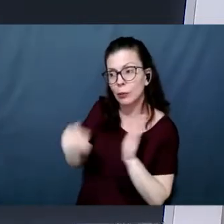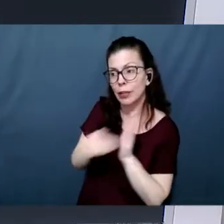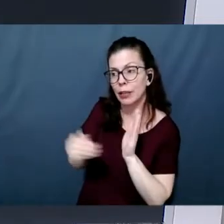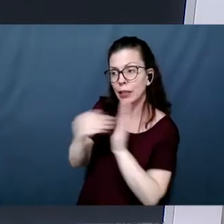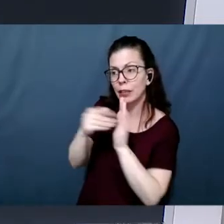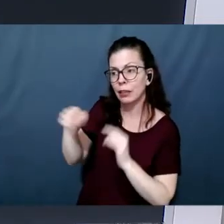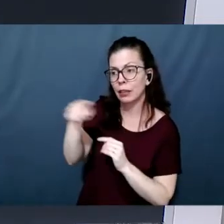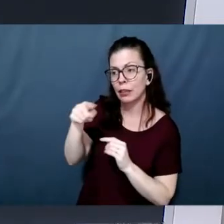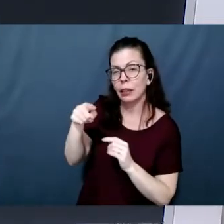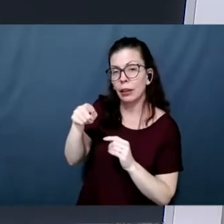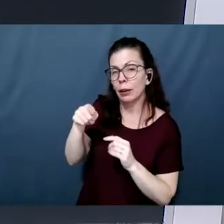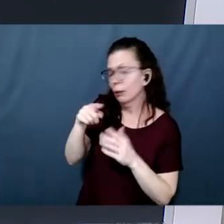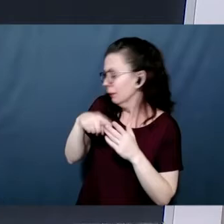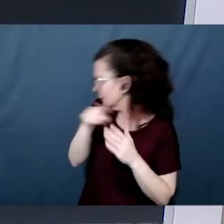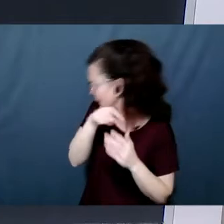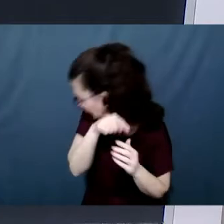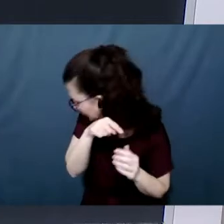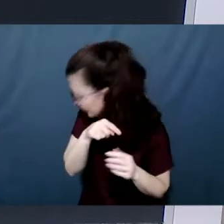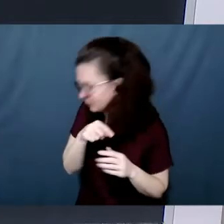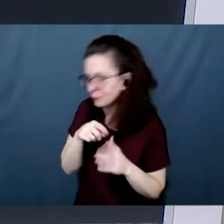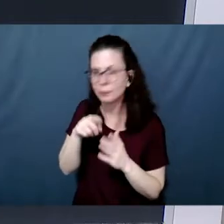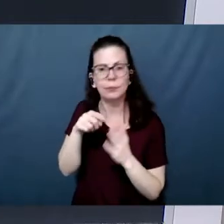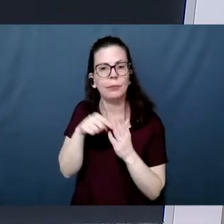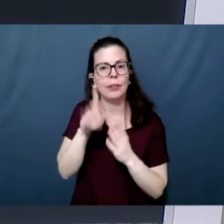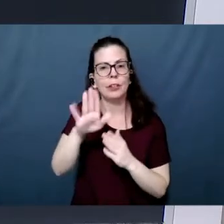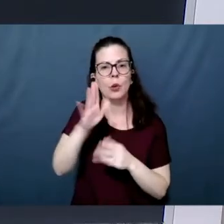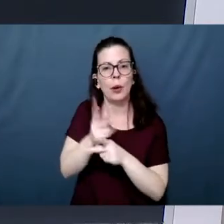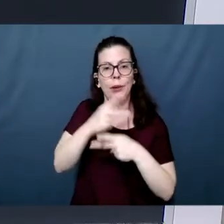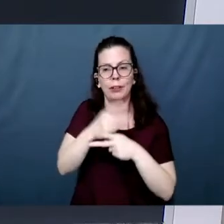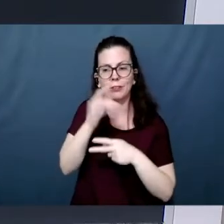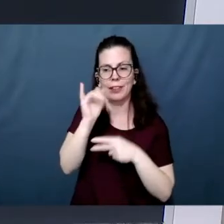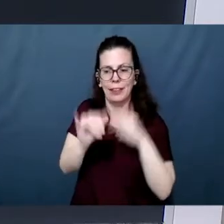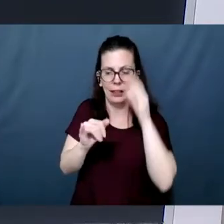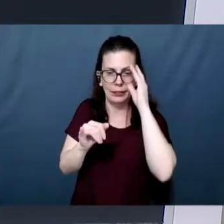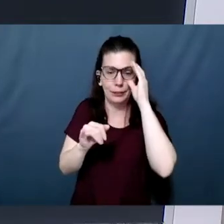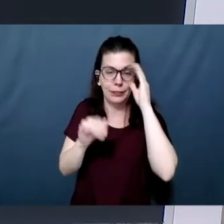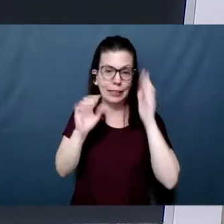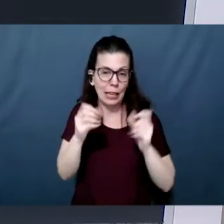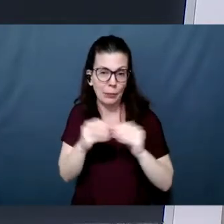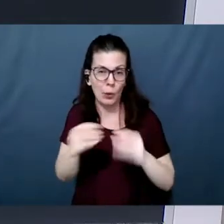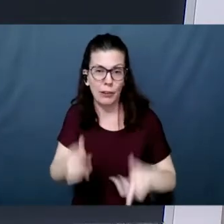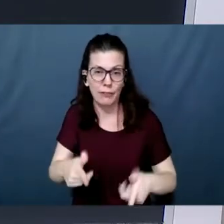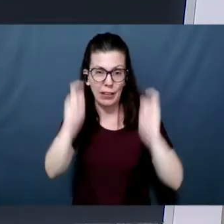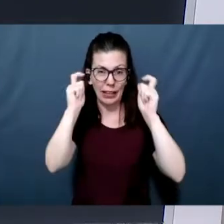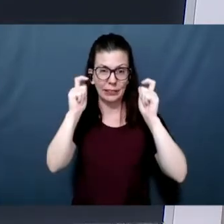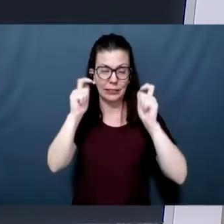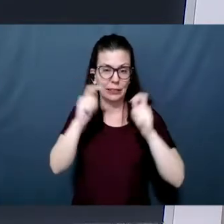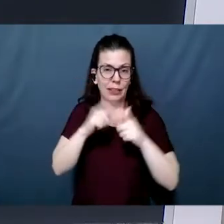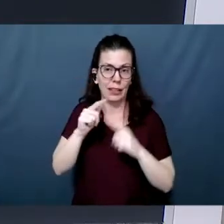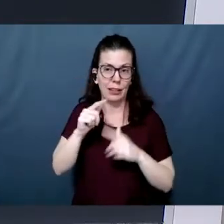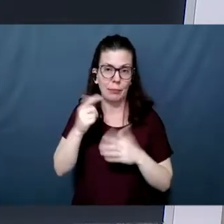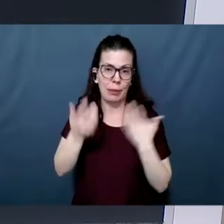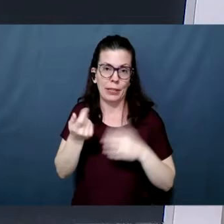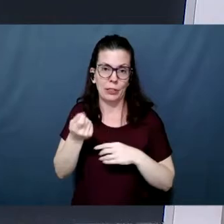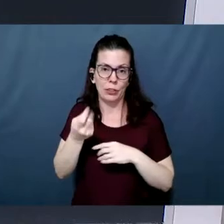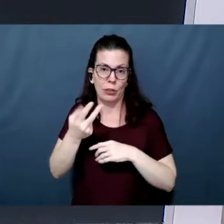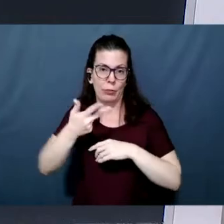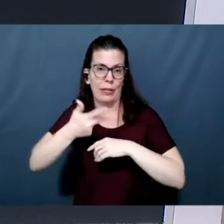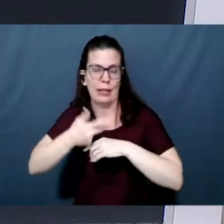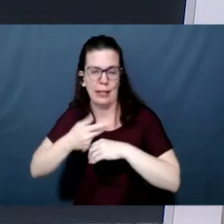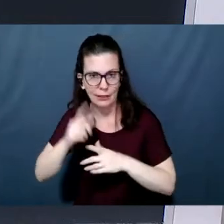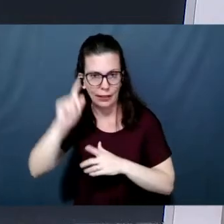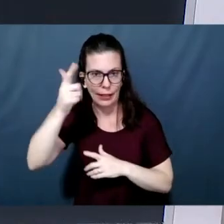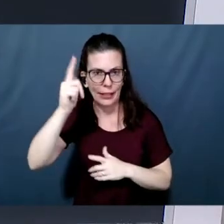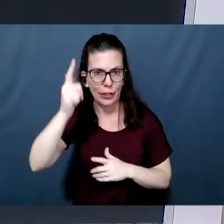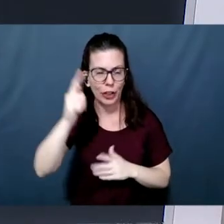product or something like that. And that can be much faster than finding it out after the fact or after a few days when your representatives comes to you and